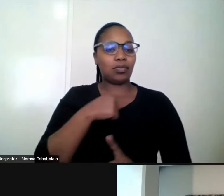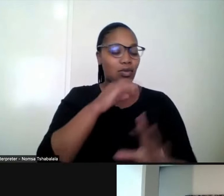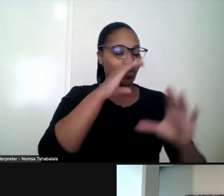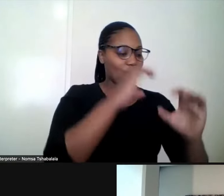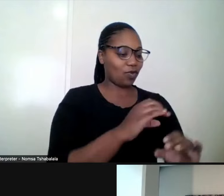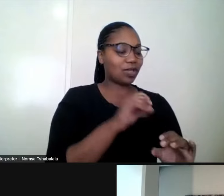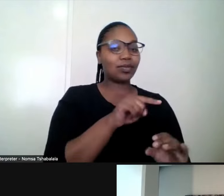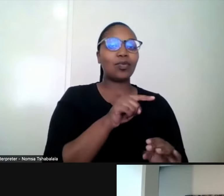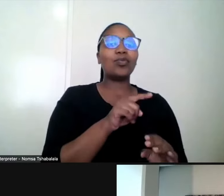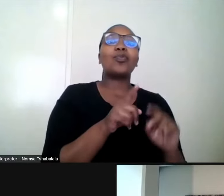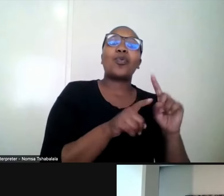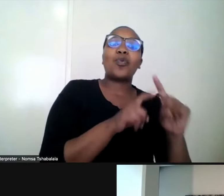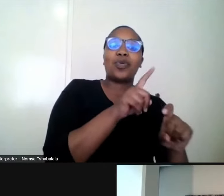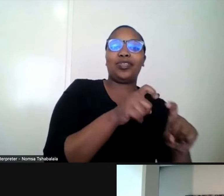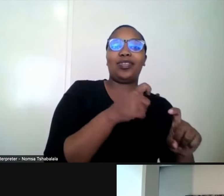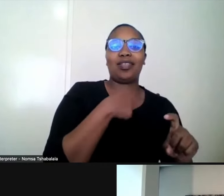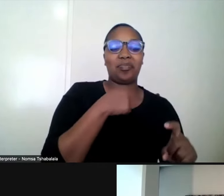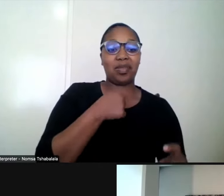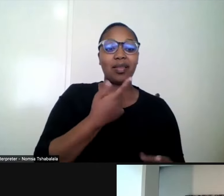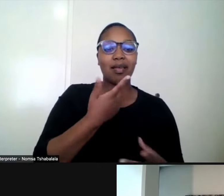be relevant to myself.